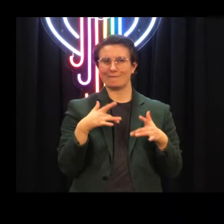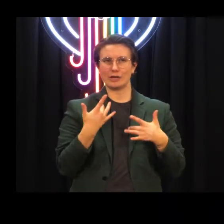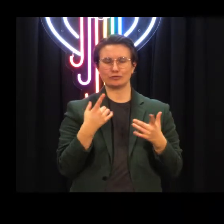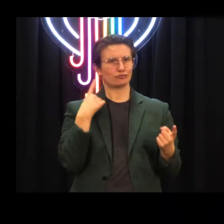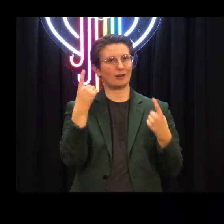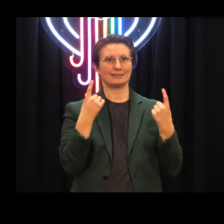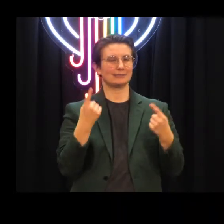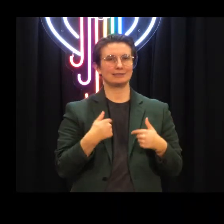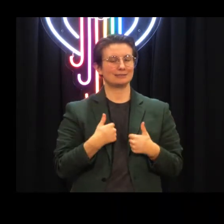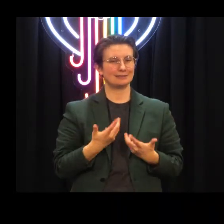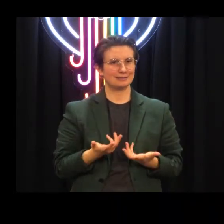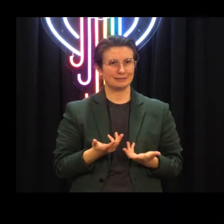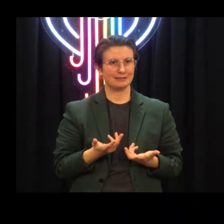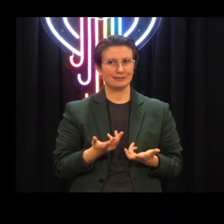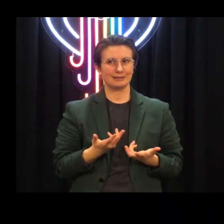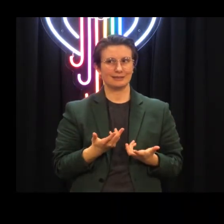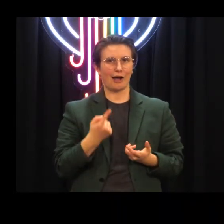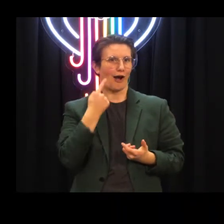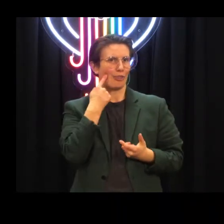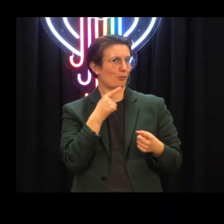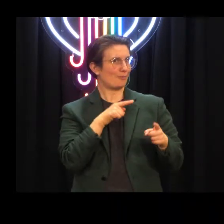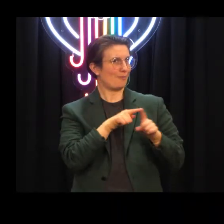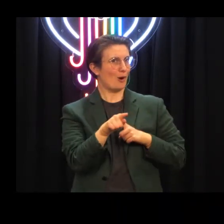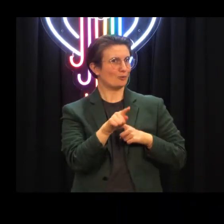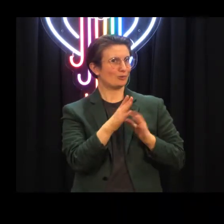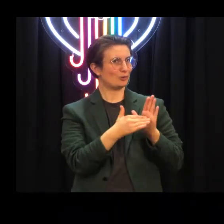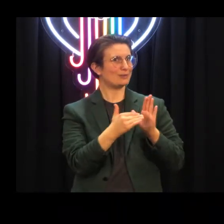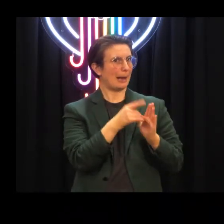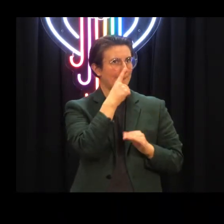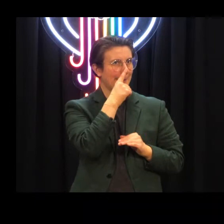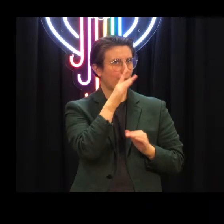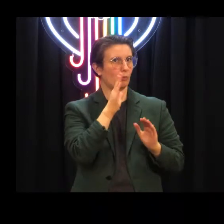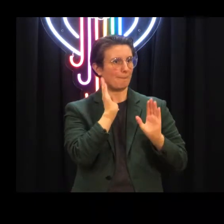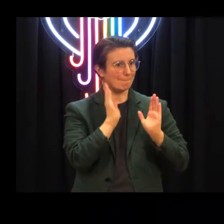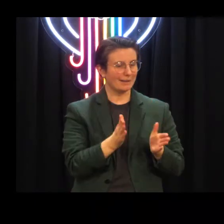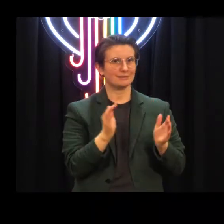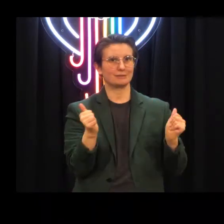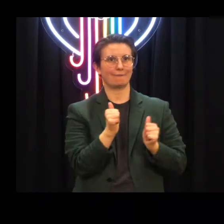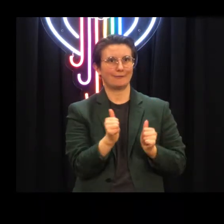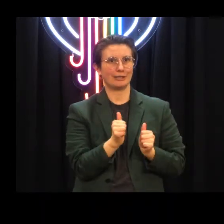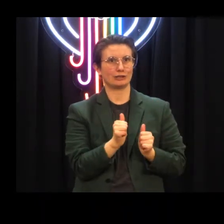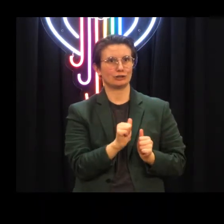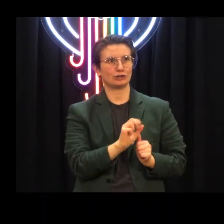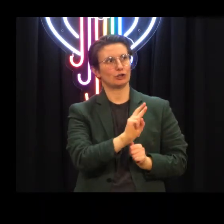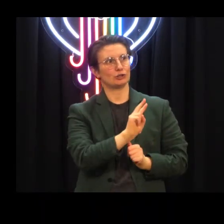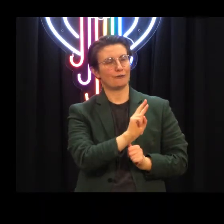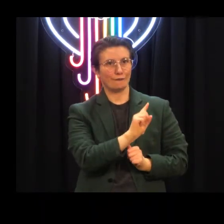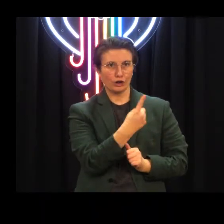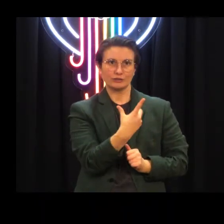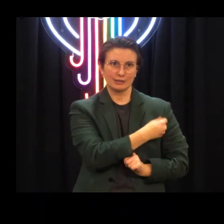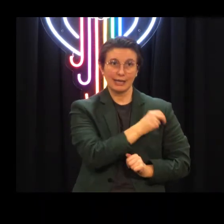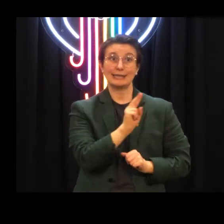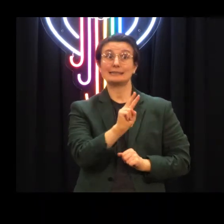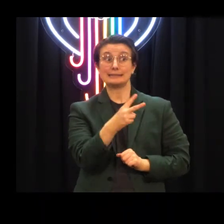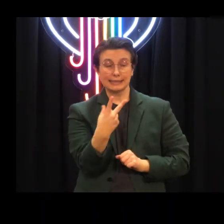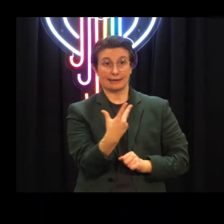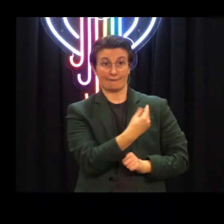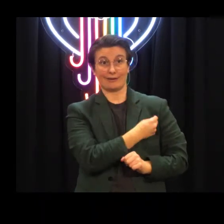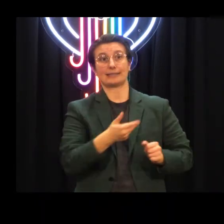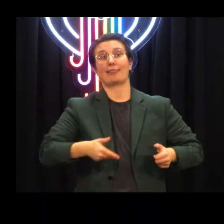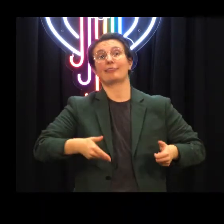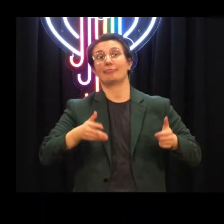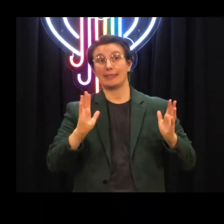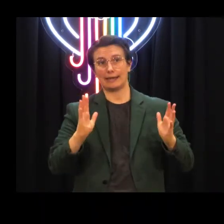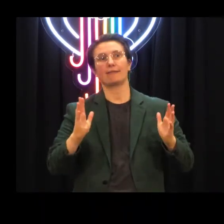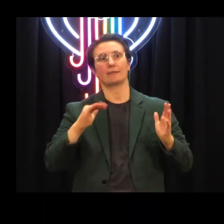because I would have thought you would need most of the population to be double vaxxed to not need that level of restrictions. So in terms of that, what would your